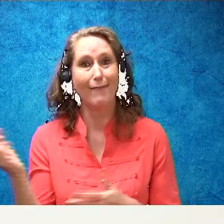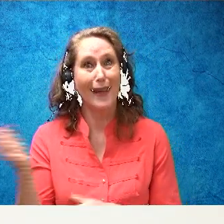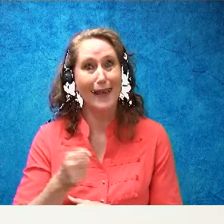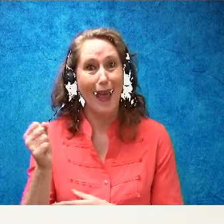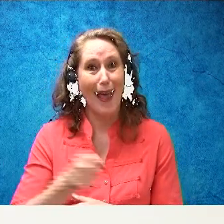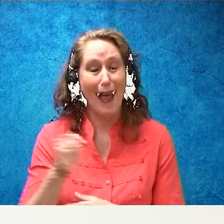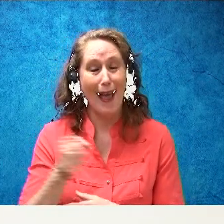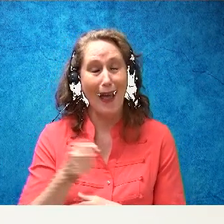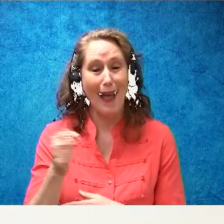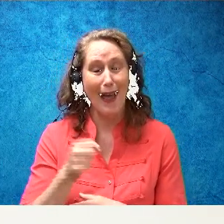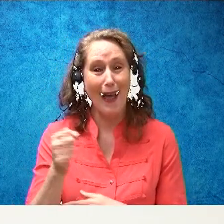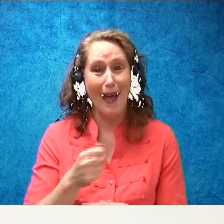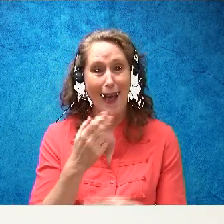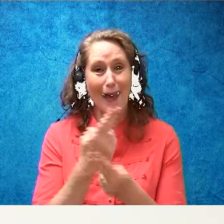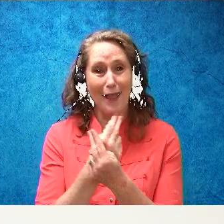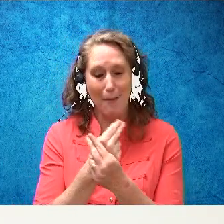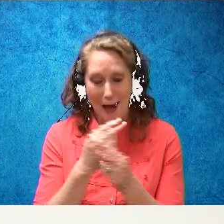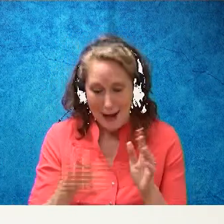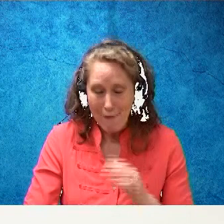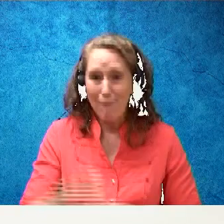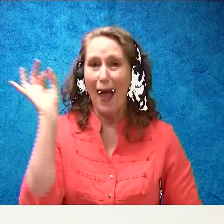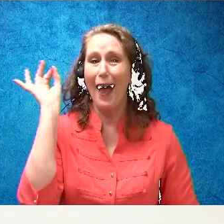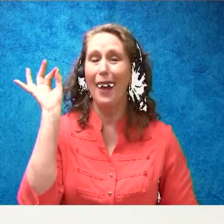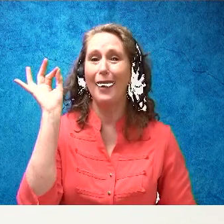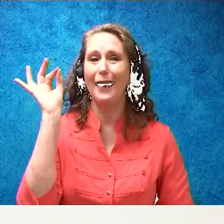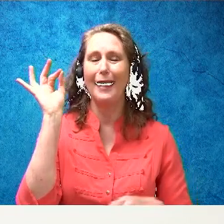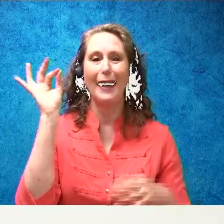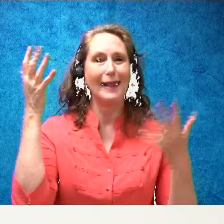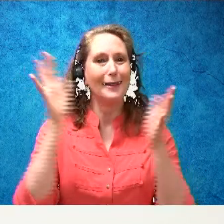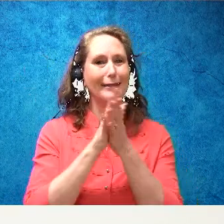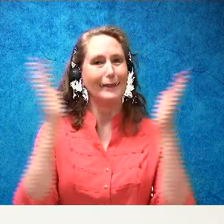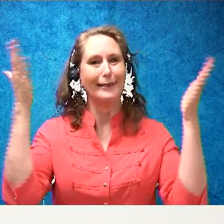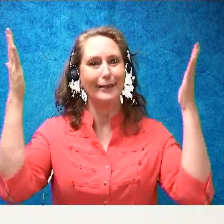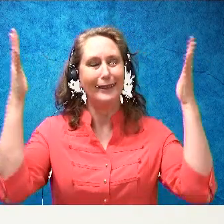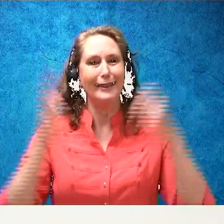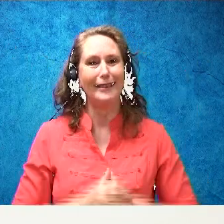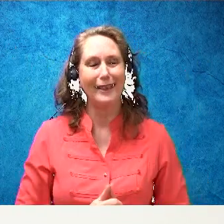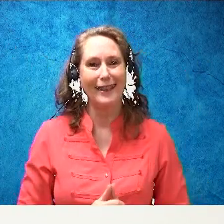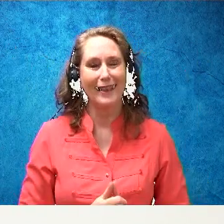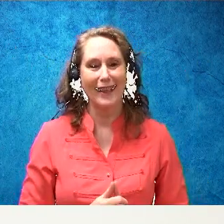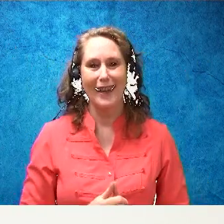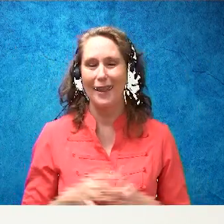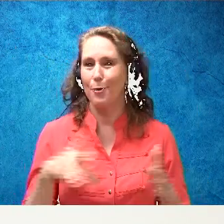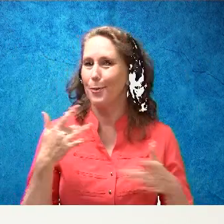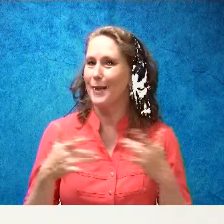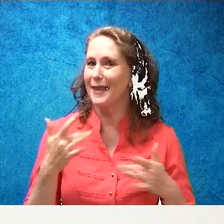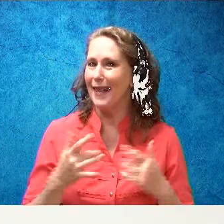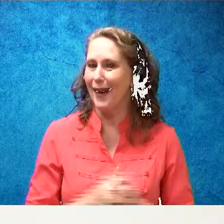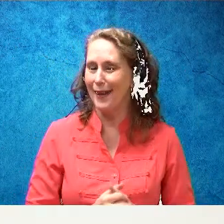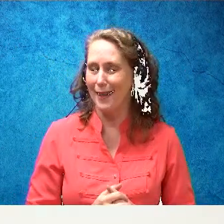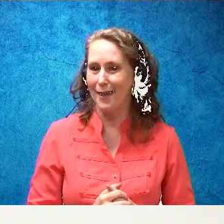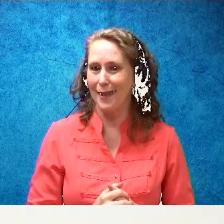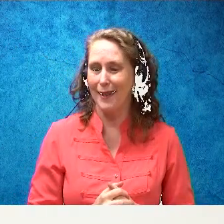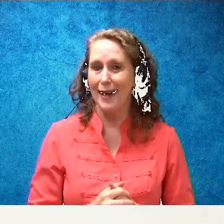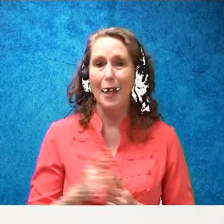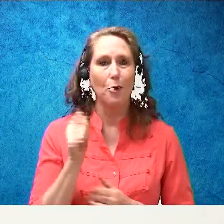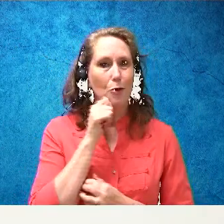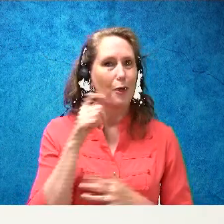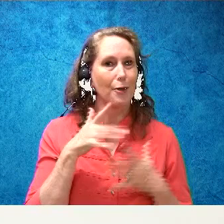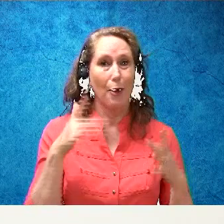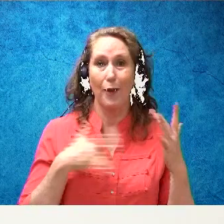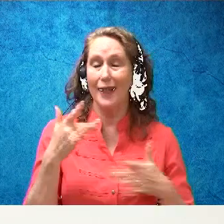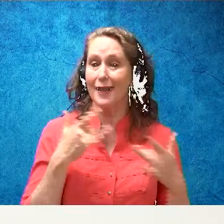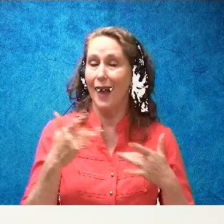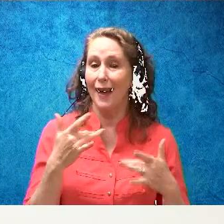Yeah! They found Knuffle Bunny. Hallelujah! They were so excited. Trixie was so